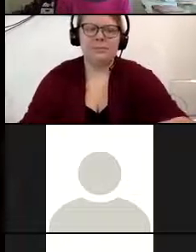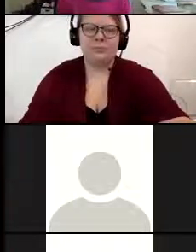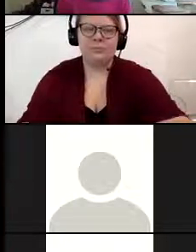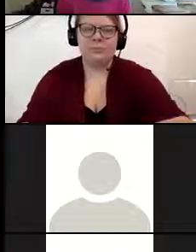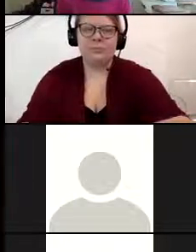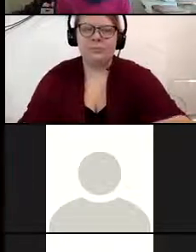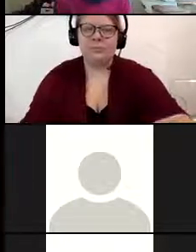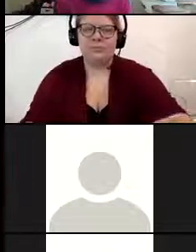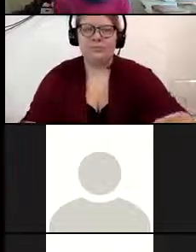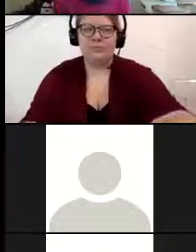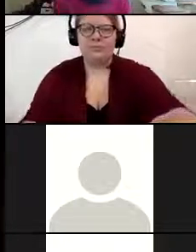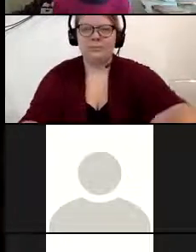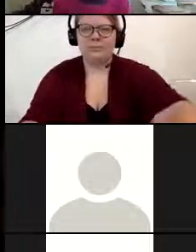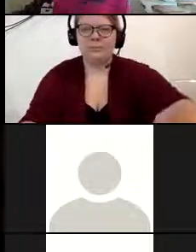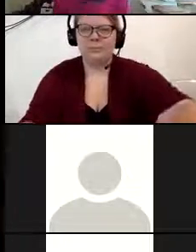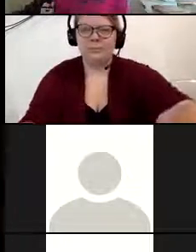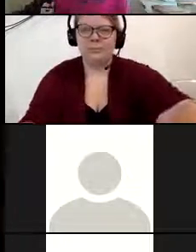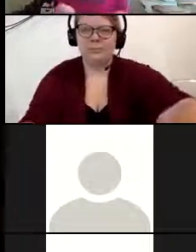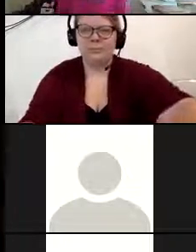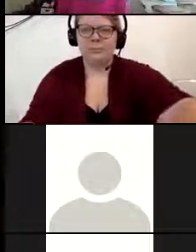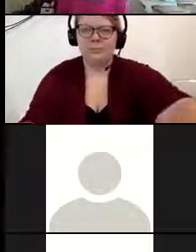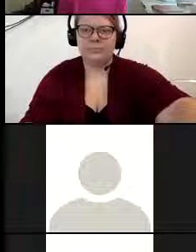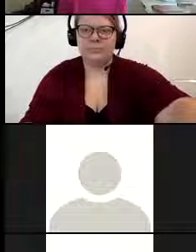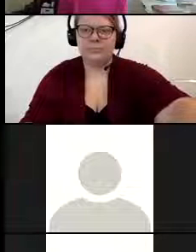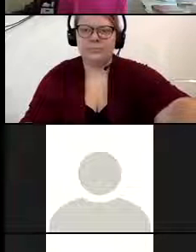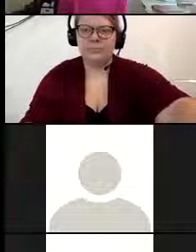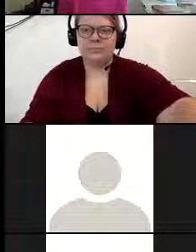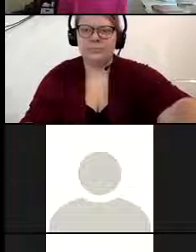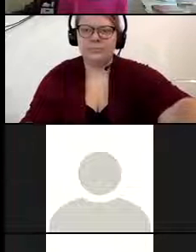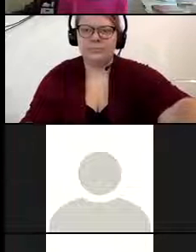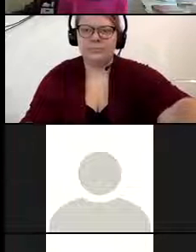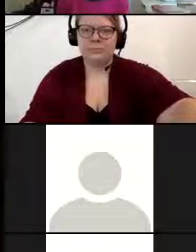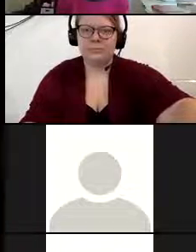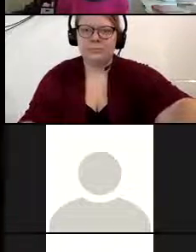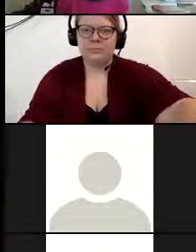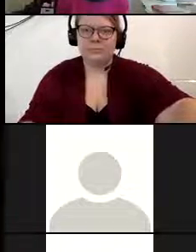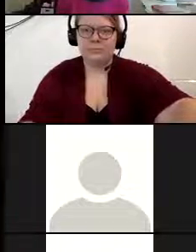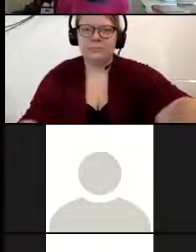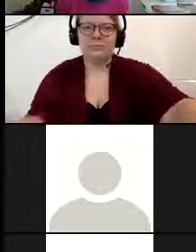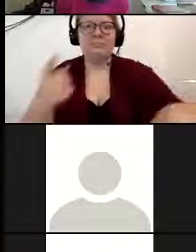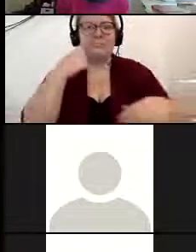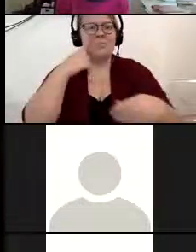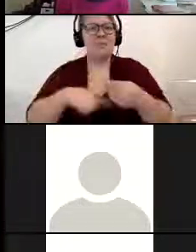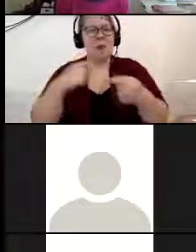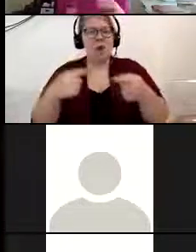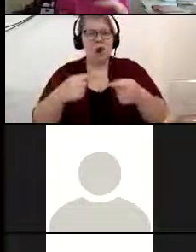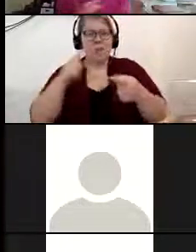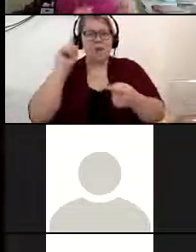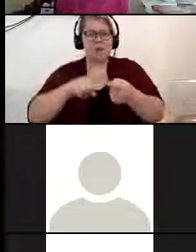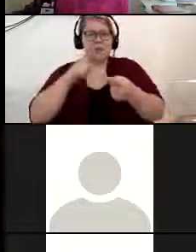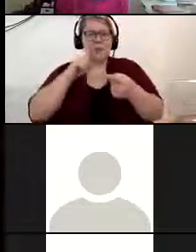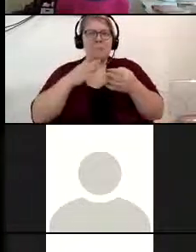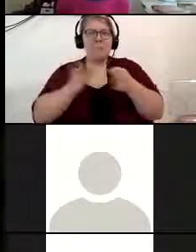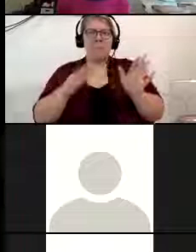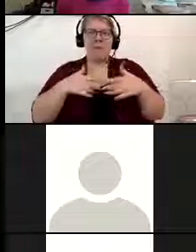Um, Thinking of harm reduction Speaker. as an public health alternative to